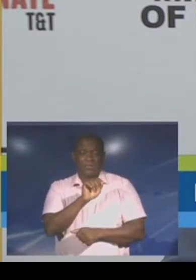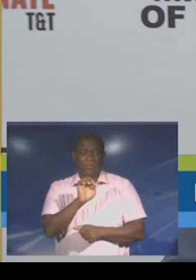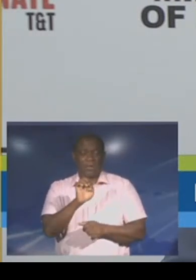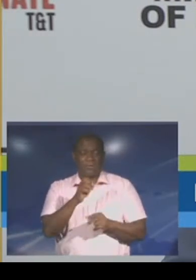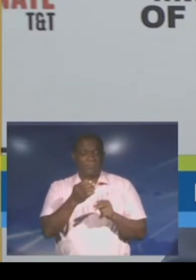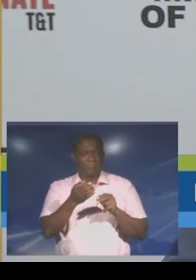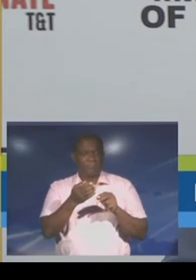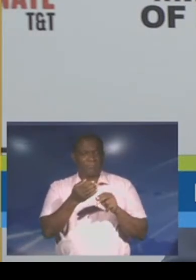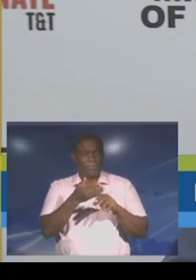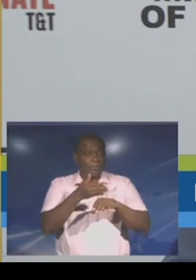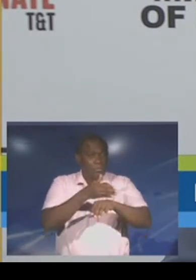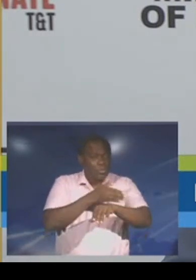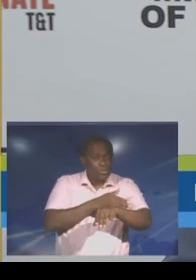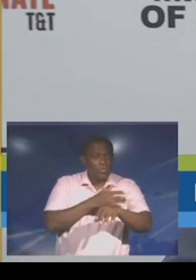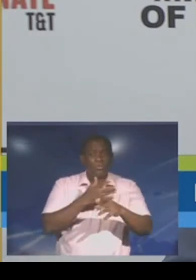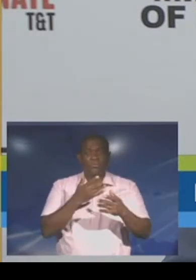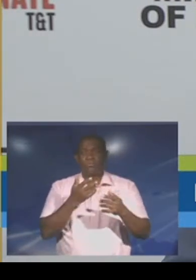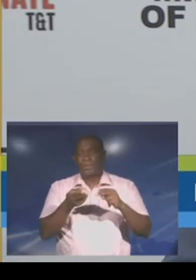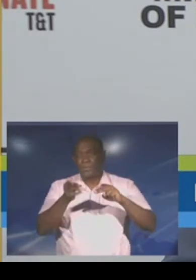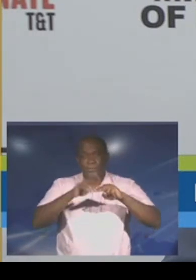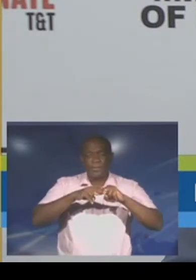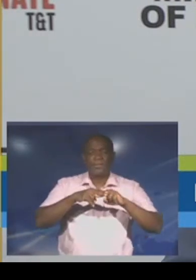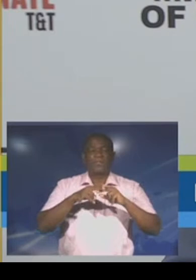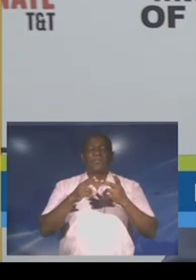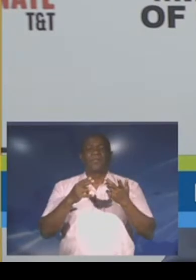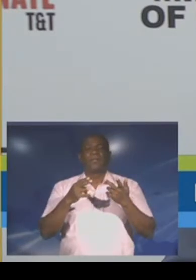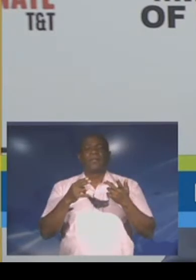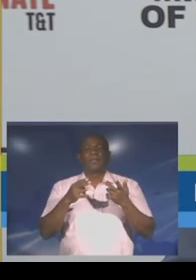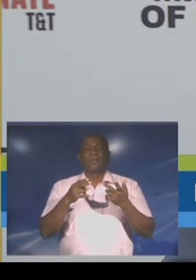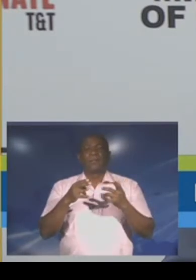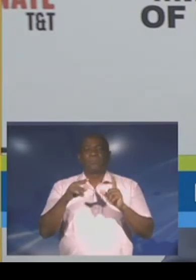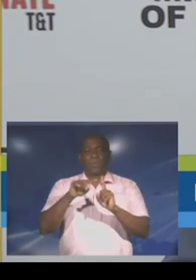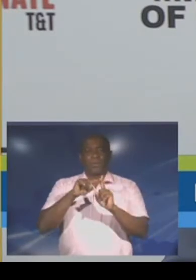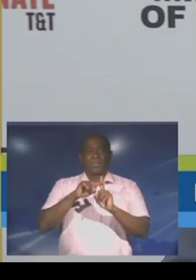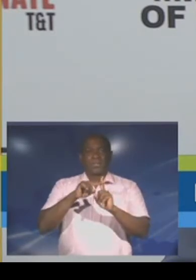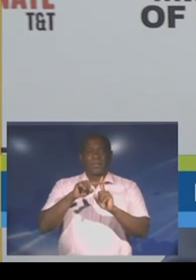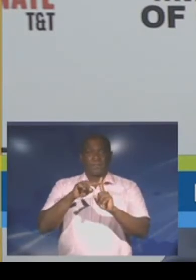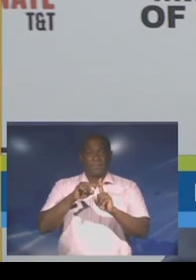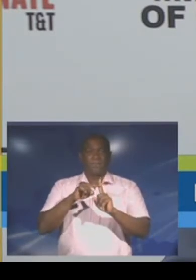coming down. So I don't share the